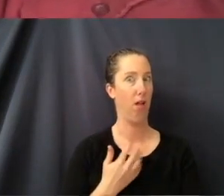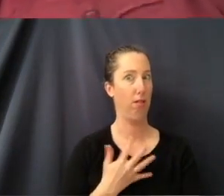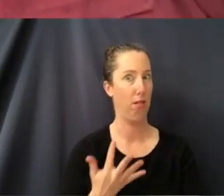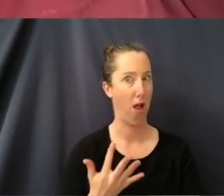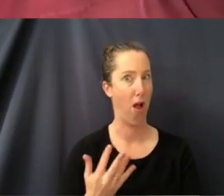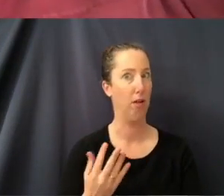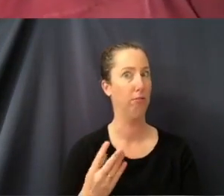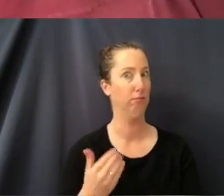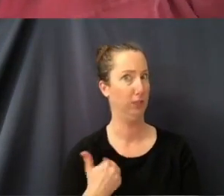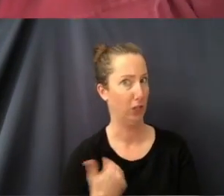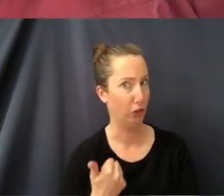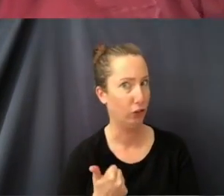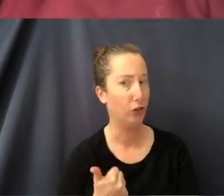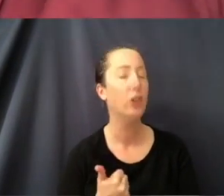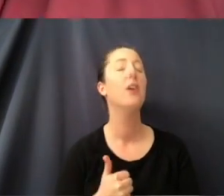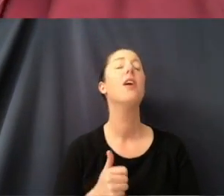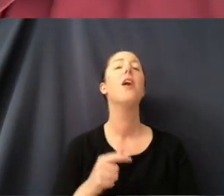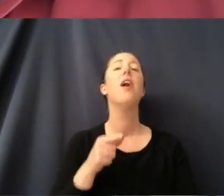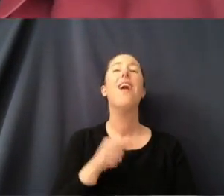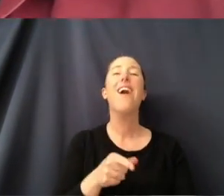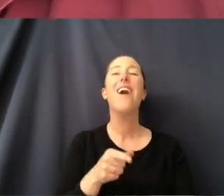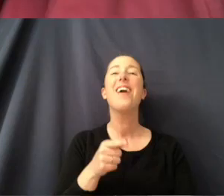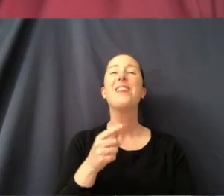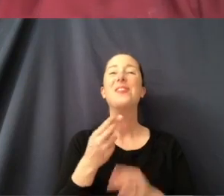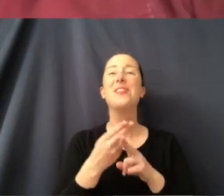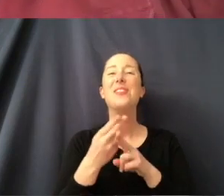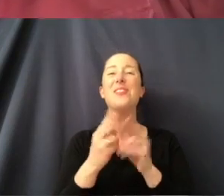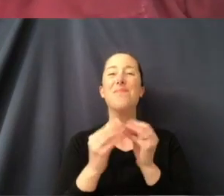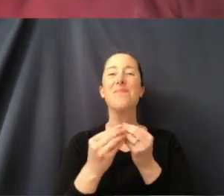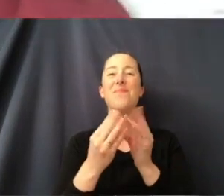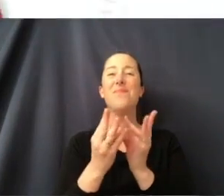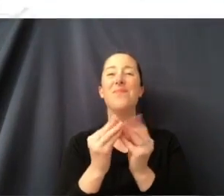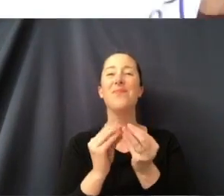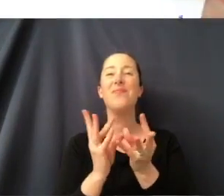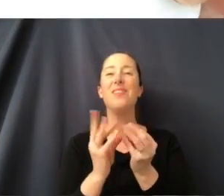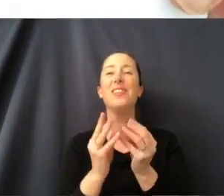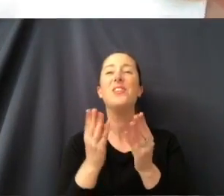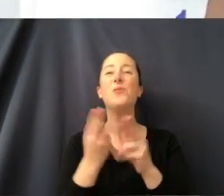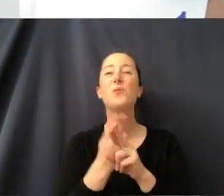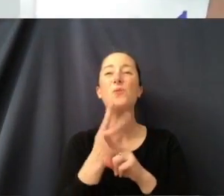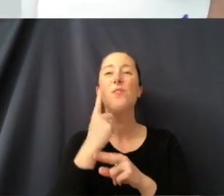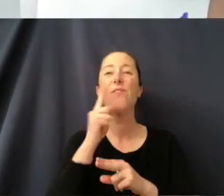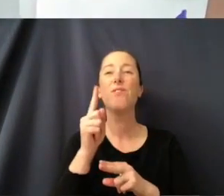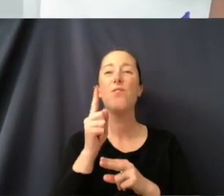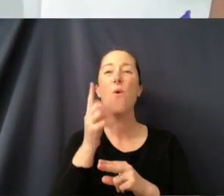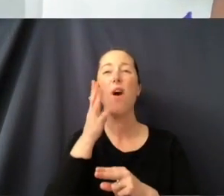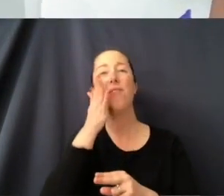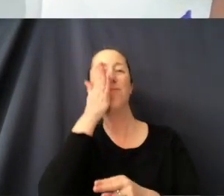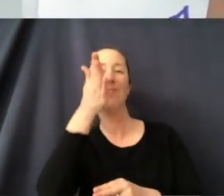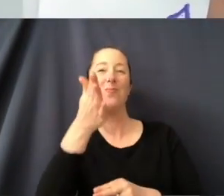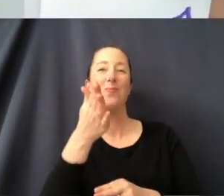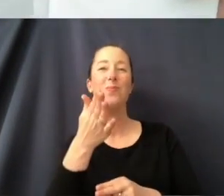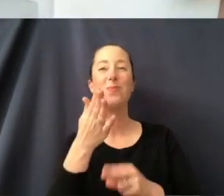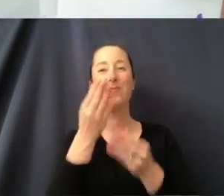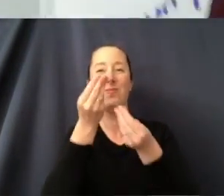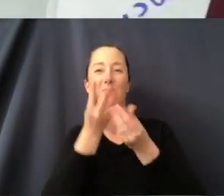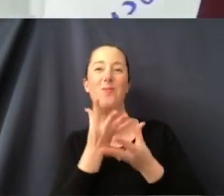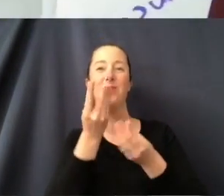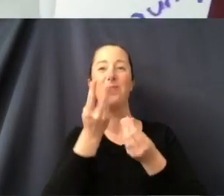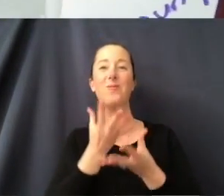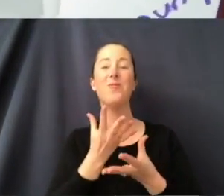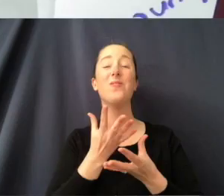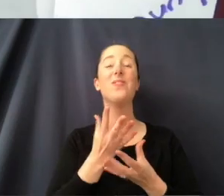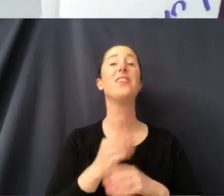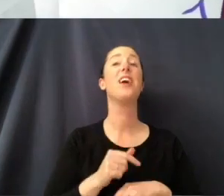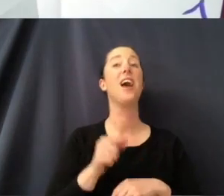it used to be very useful for telling the future. They called them fortune tellers. Now, this is a